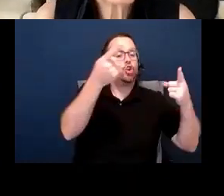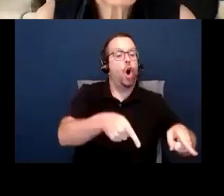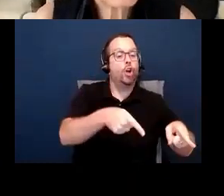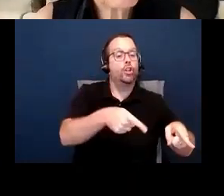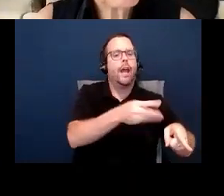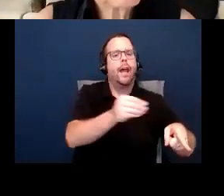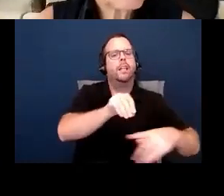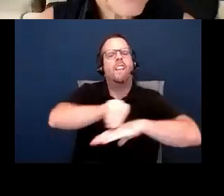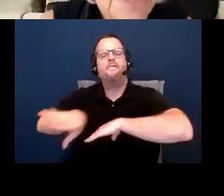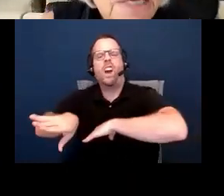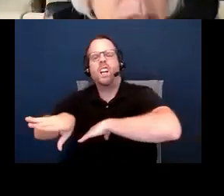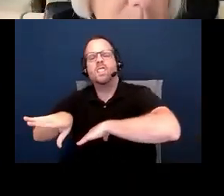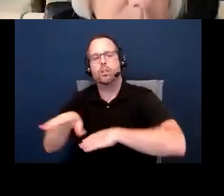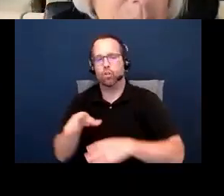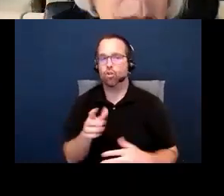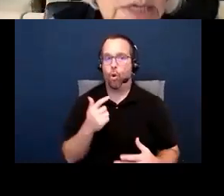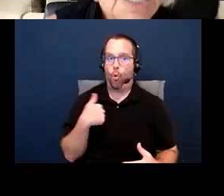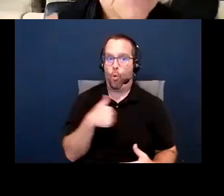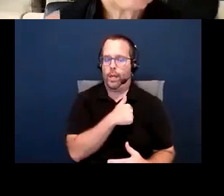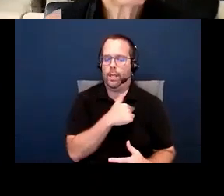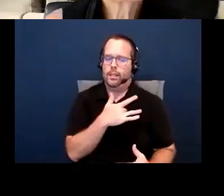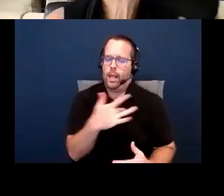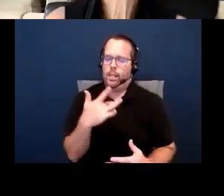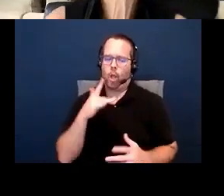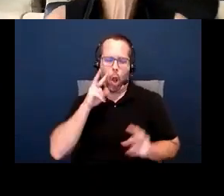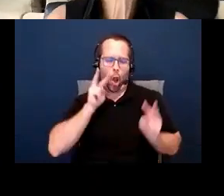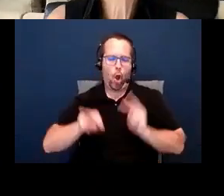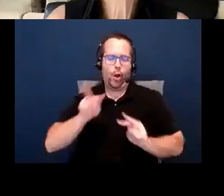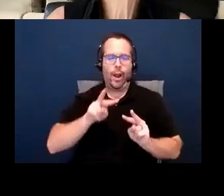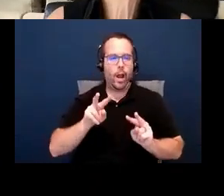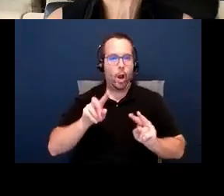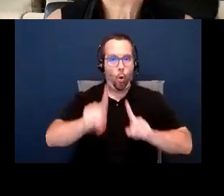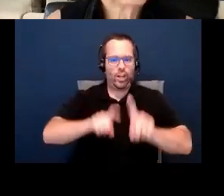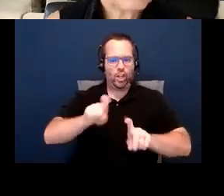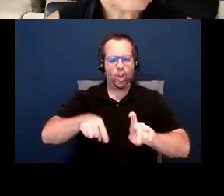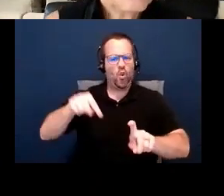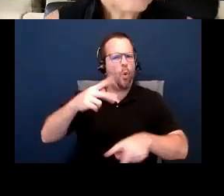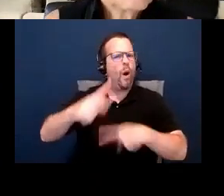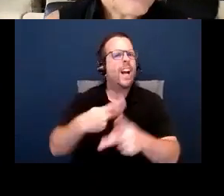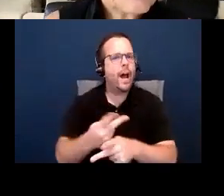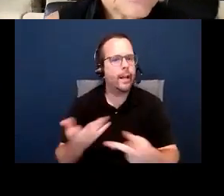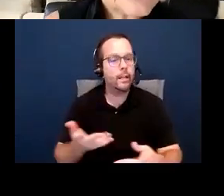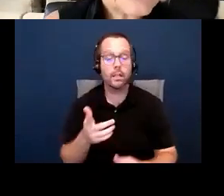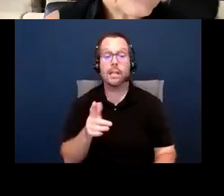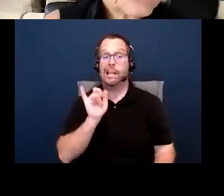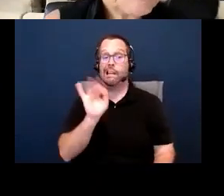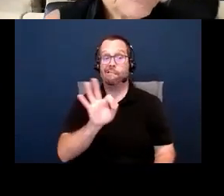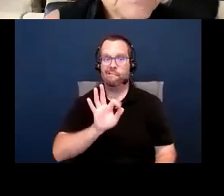questions that we tend to look at are those that are really